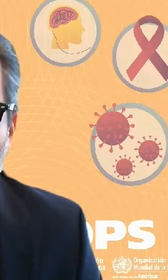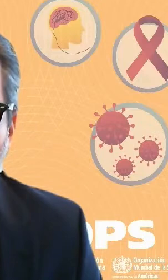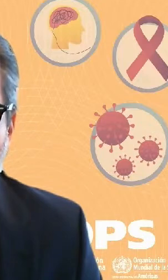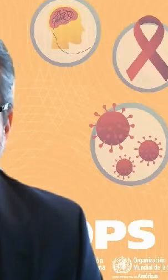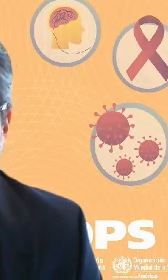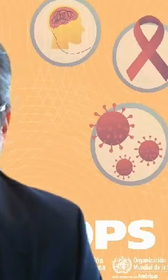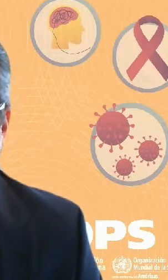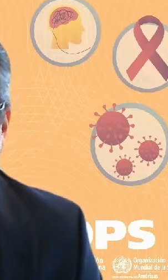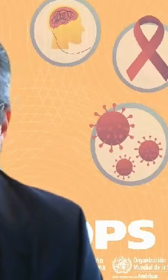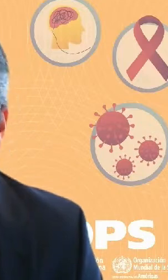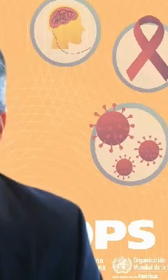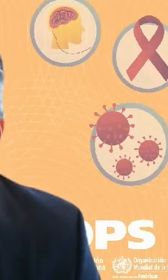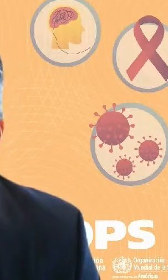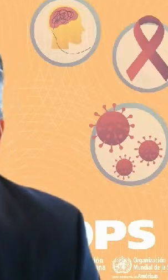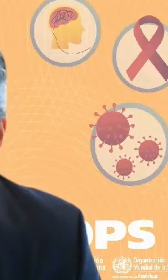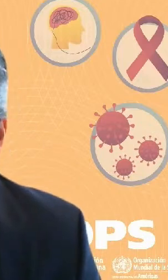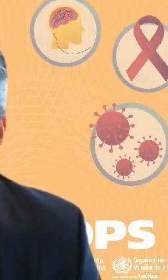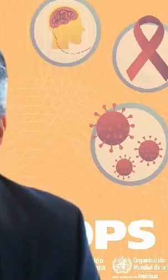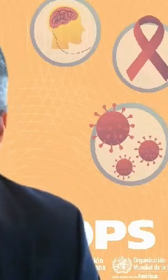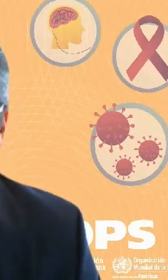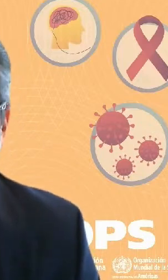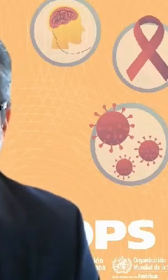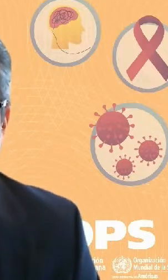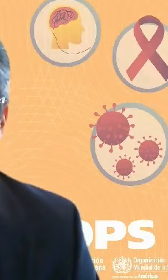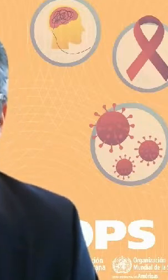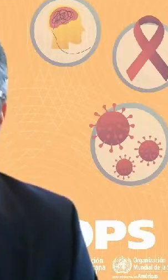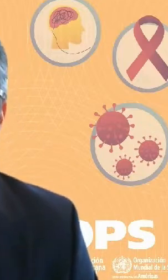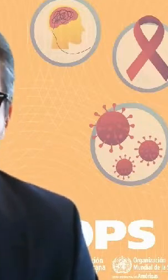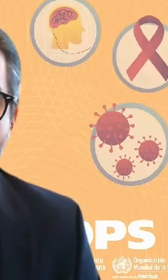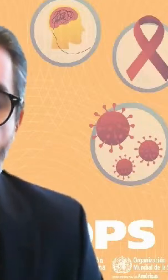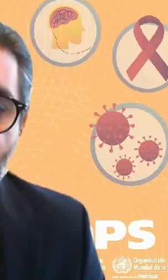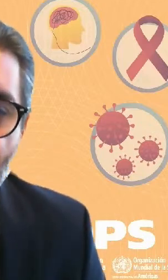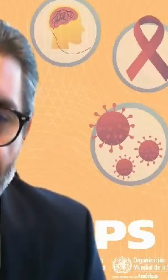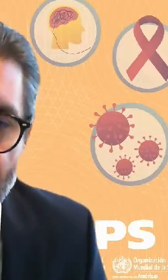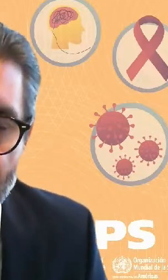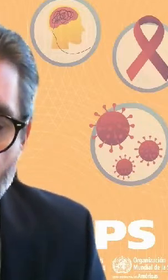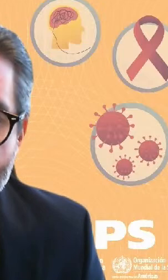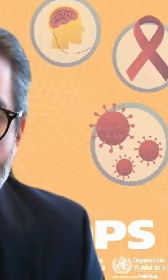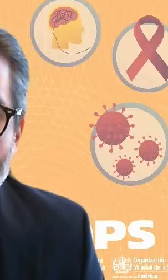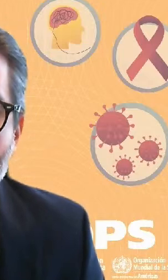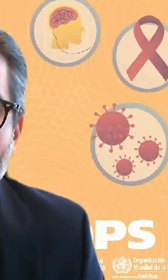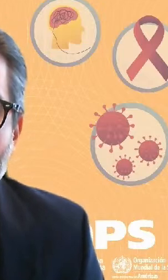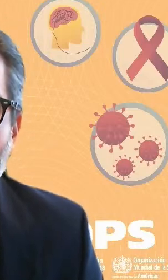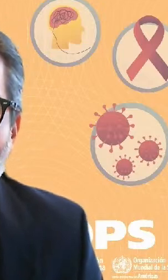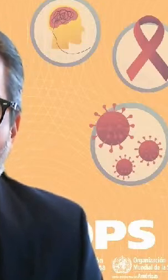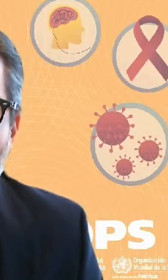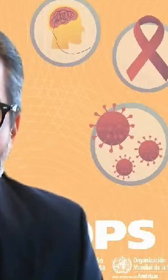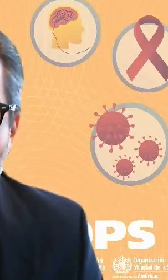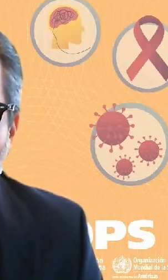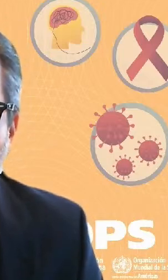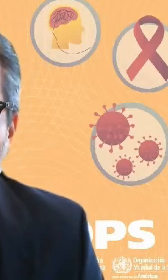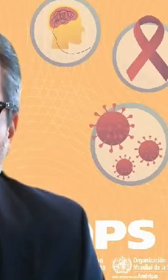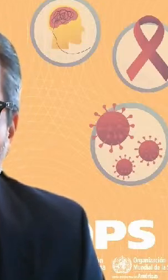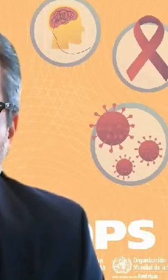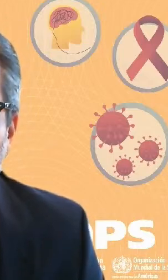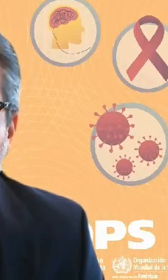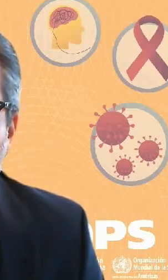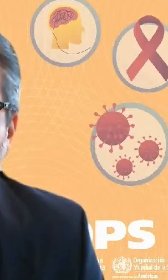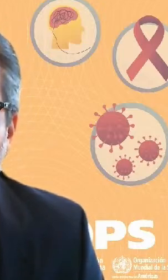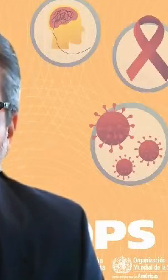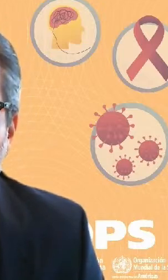Dr. Vigo was having some internet connection problems, so he has shared his presentation with us.